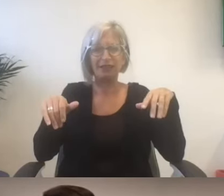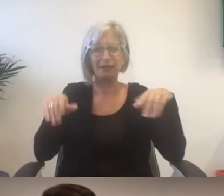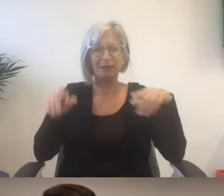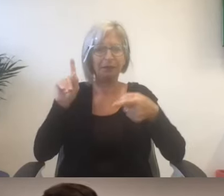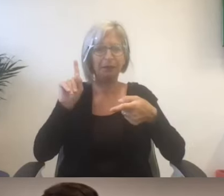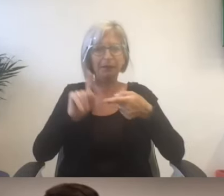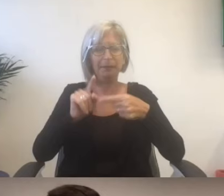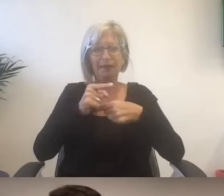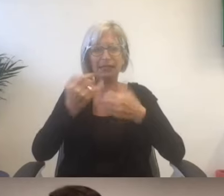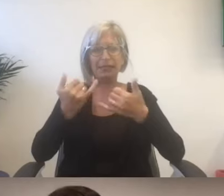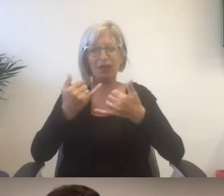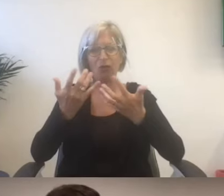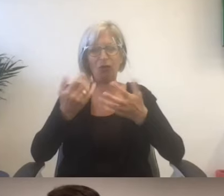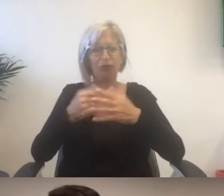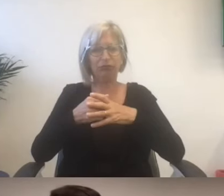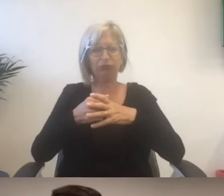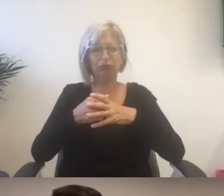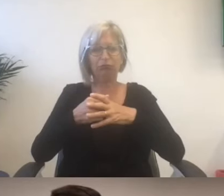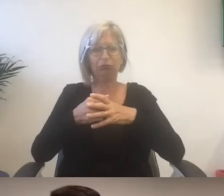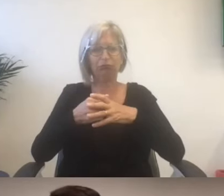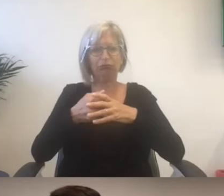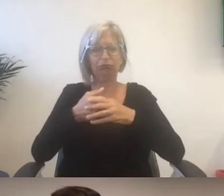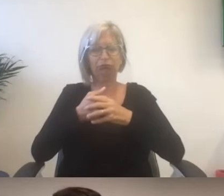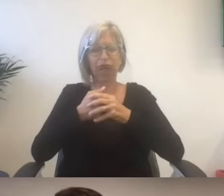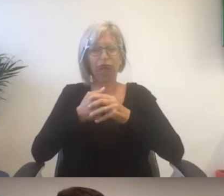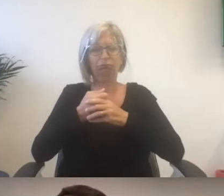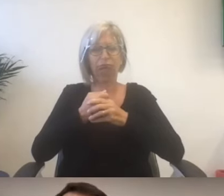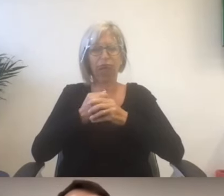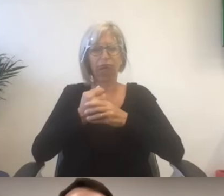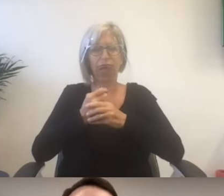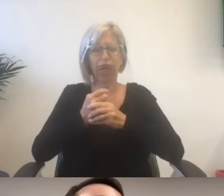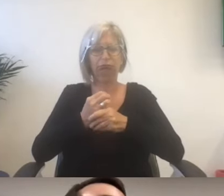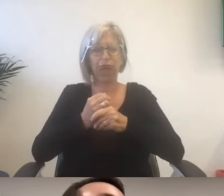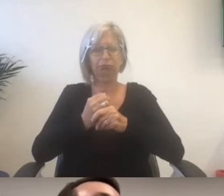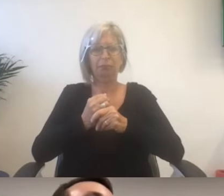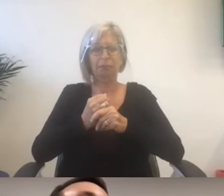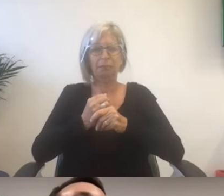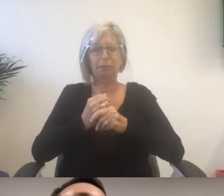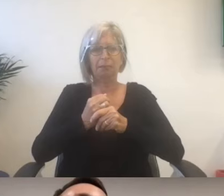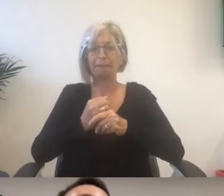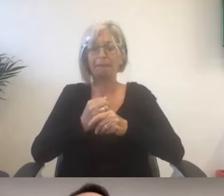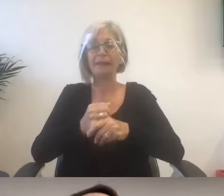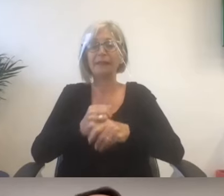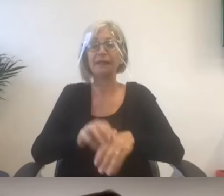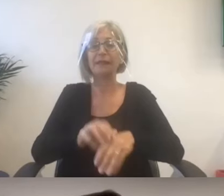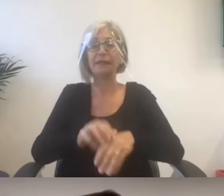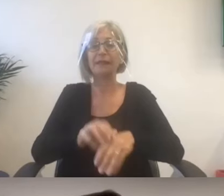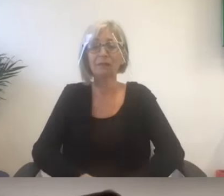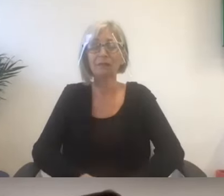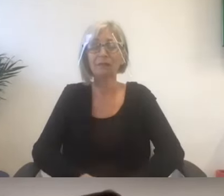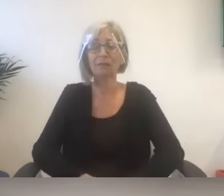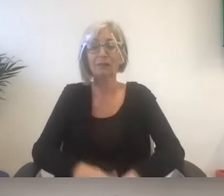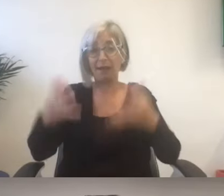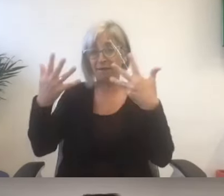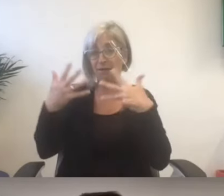minimize this for now because yeah, I'll meet you when I meet you. Um, yeah, I'm Bobby. As you guys know, I'm